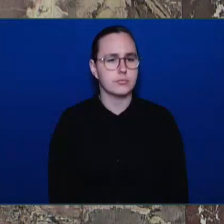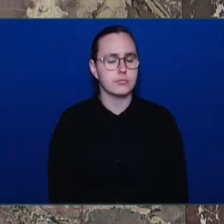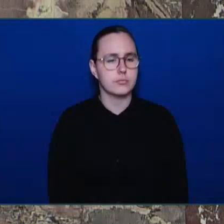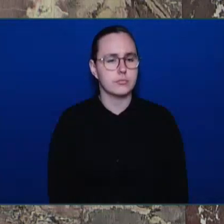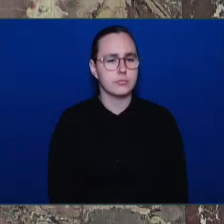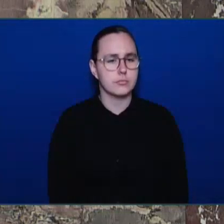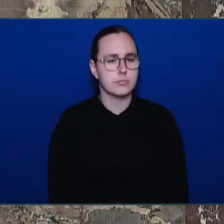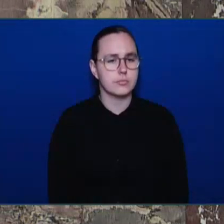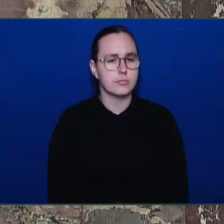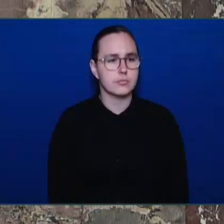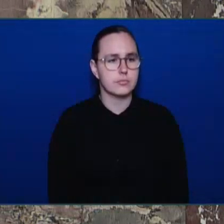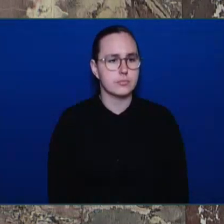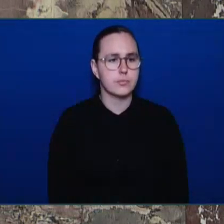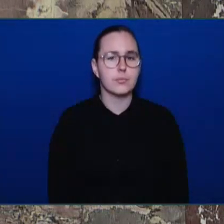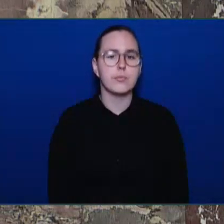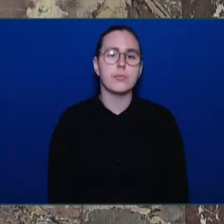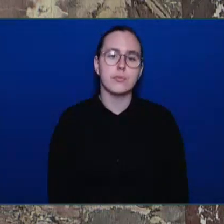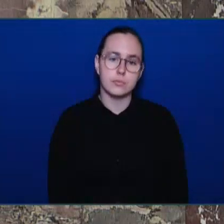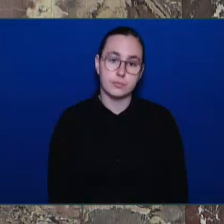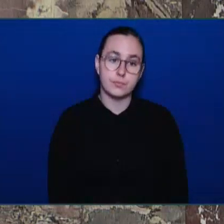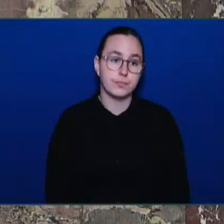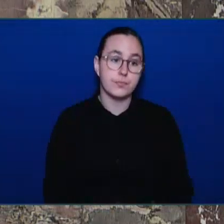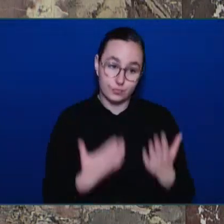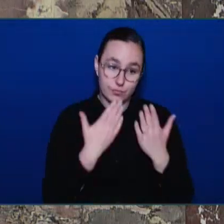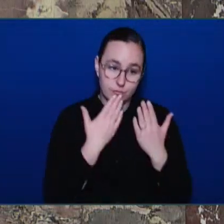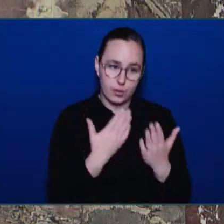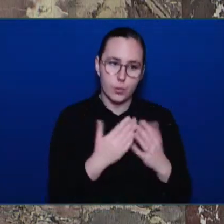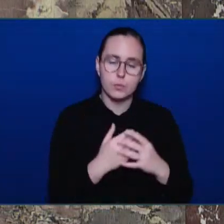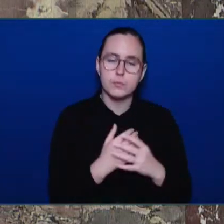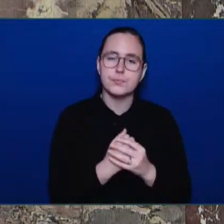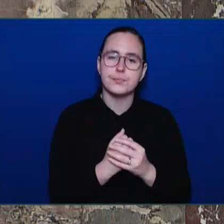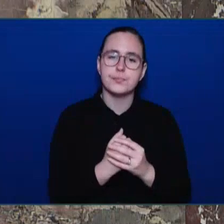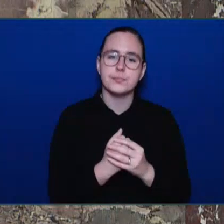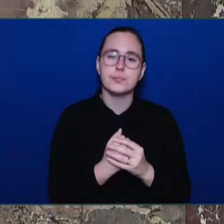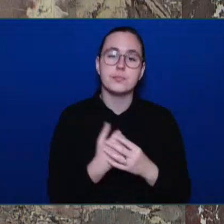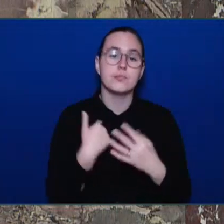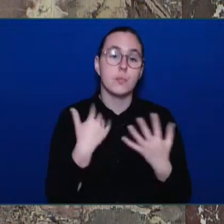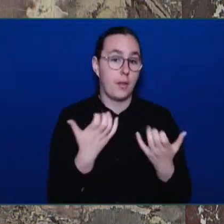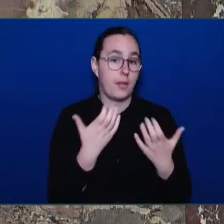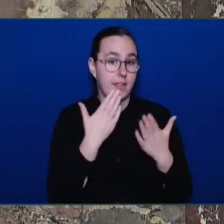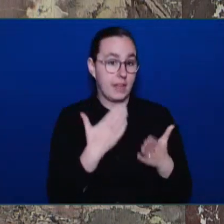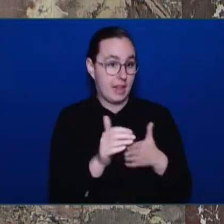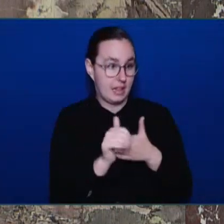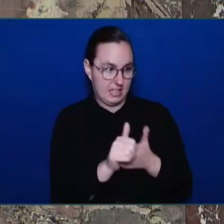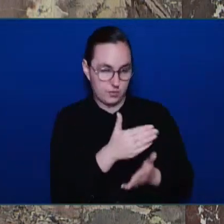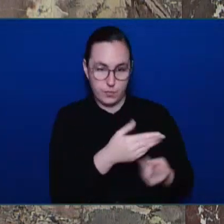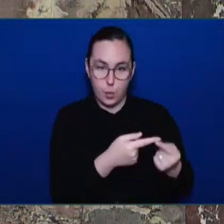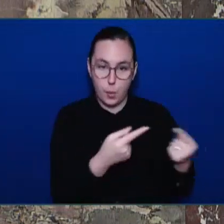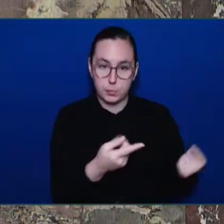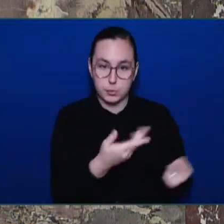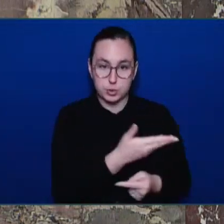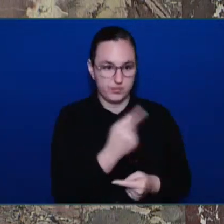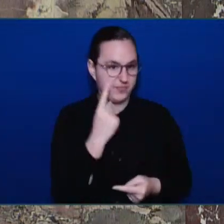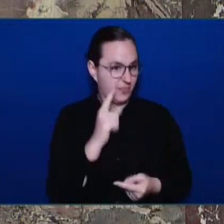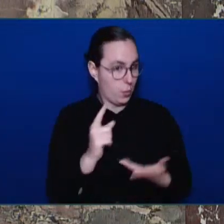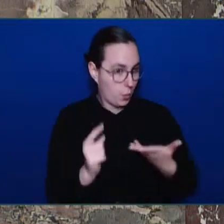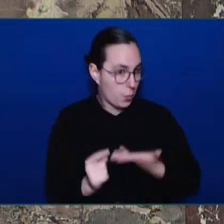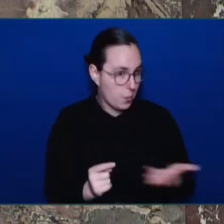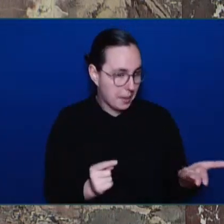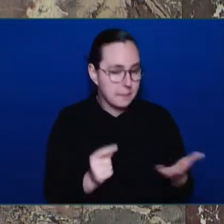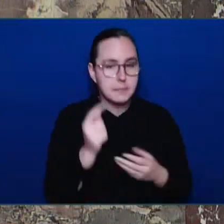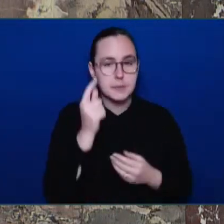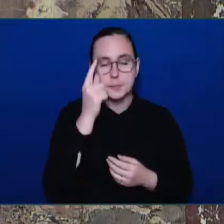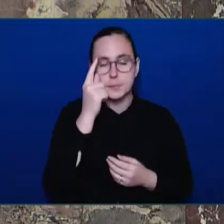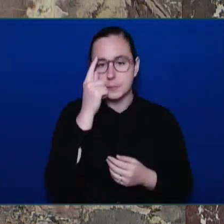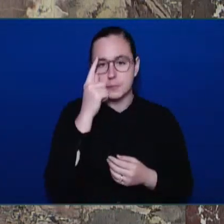Thank you very much, Honourable Speaker. I want to thank the Leader of the Opposition for the welcome here today. I want to thank several members of the Opposition,